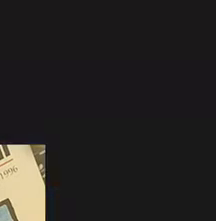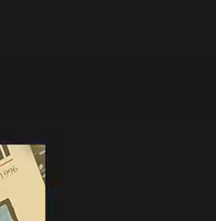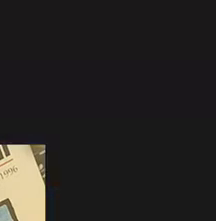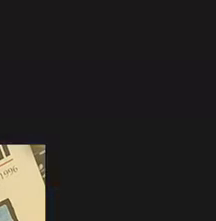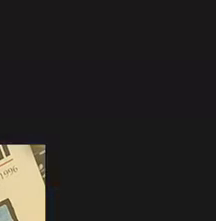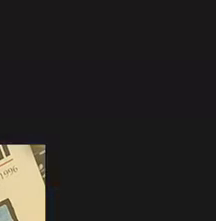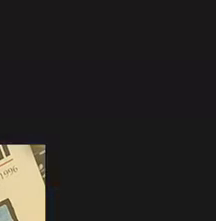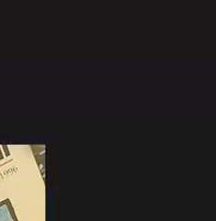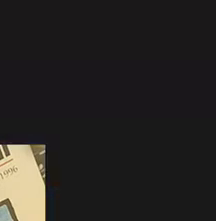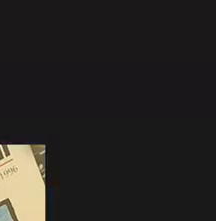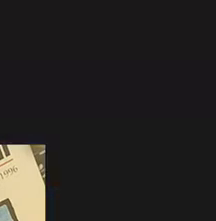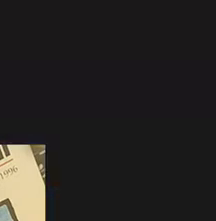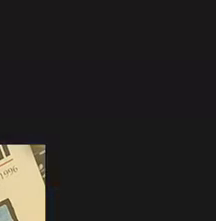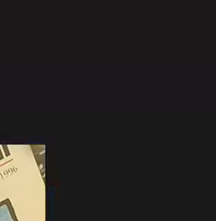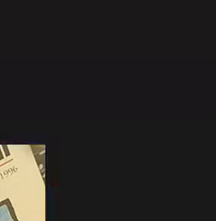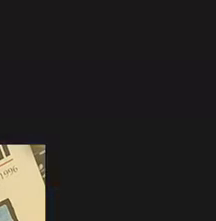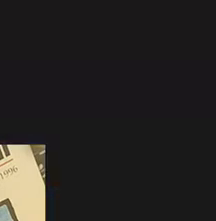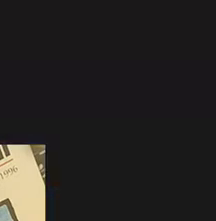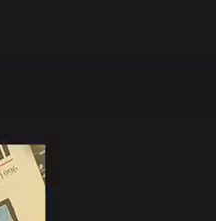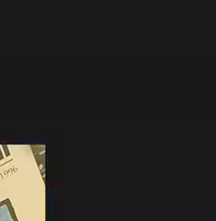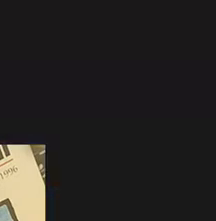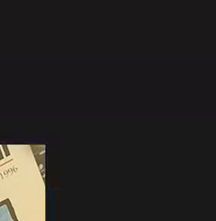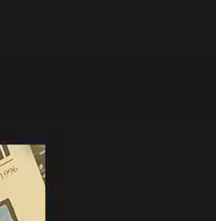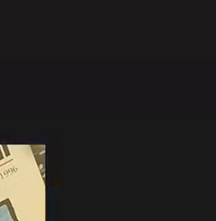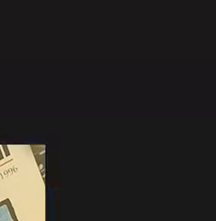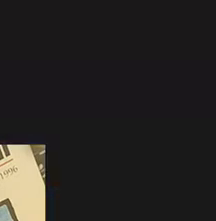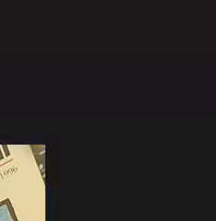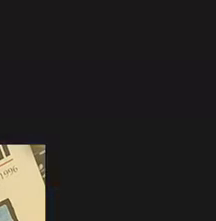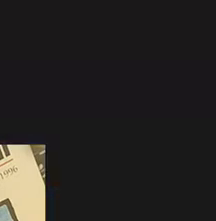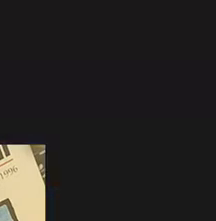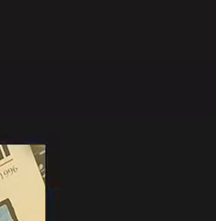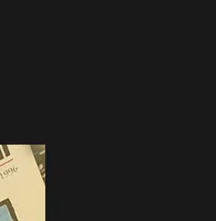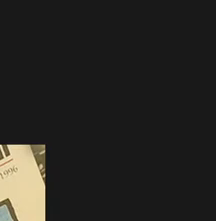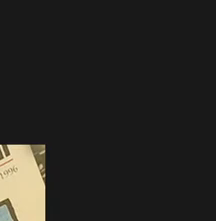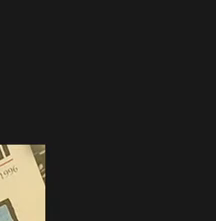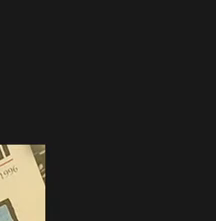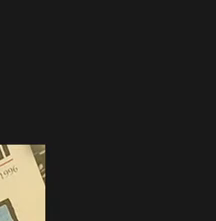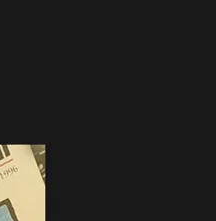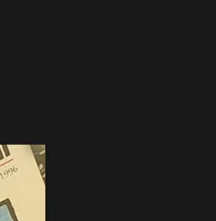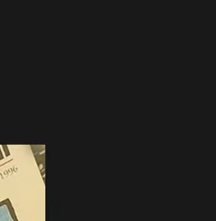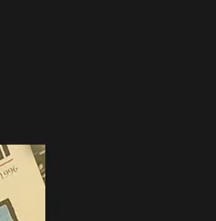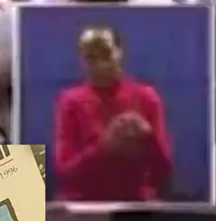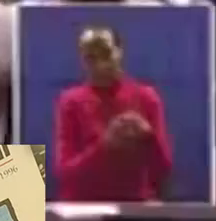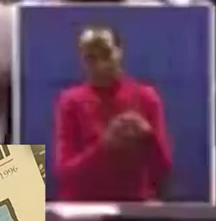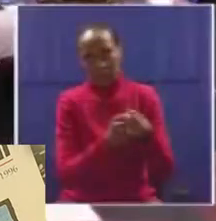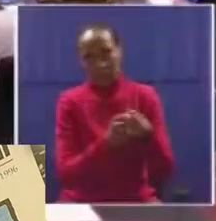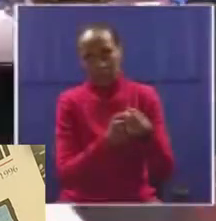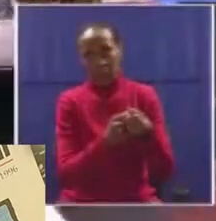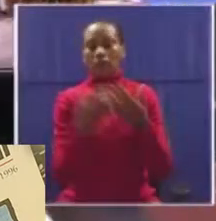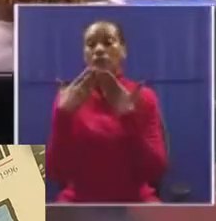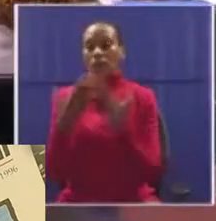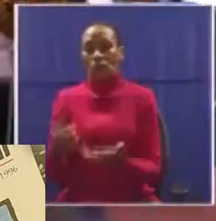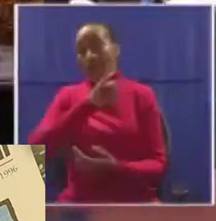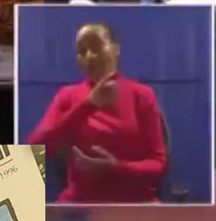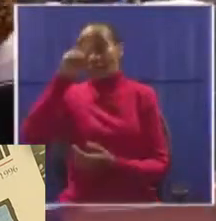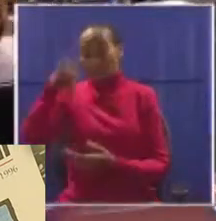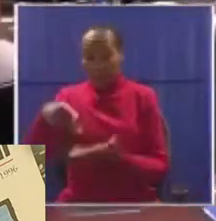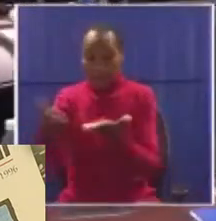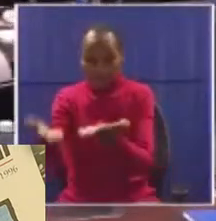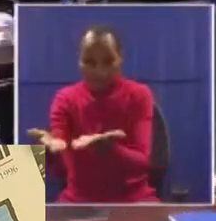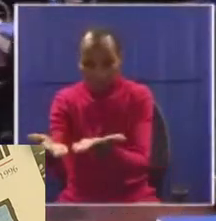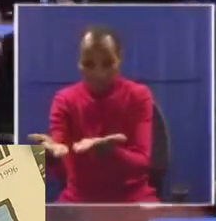the eff what the one we vote in full support thank you the ifb